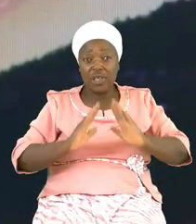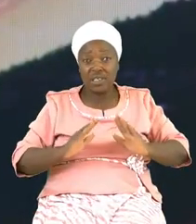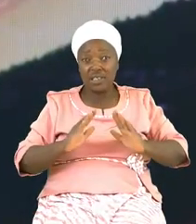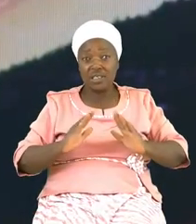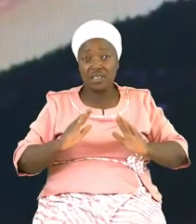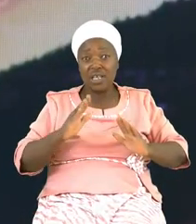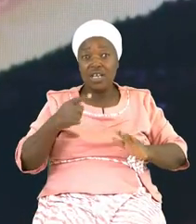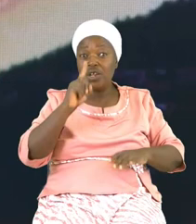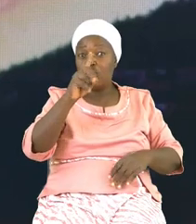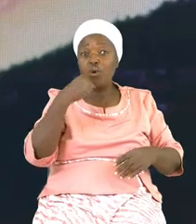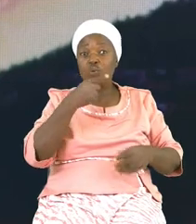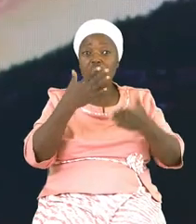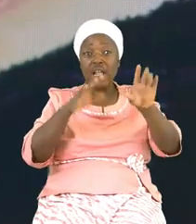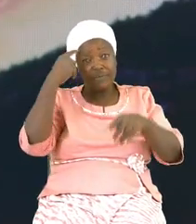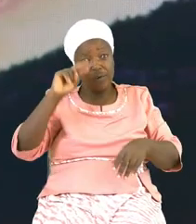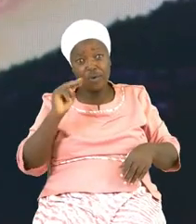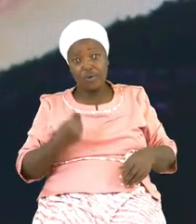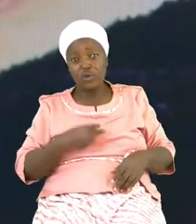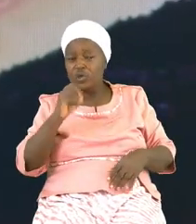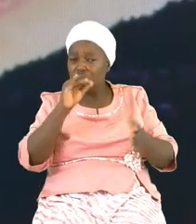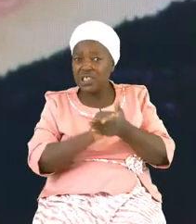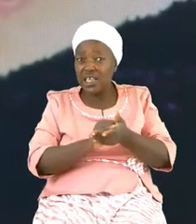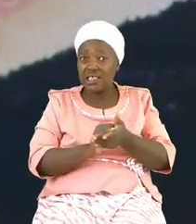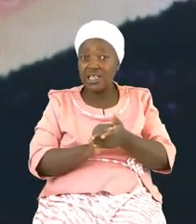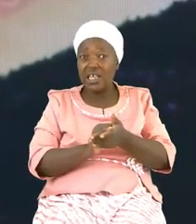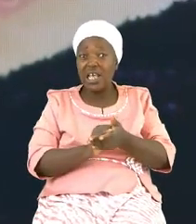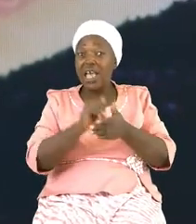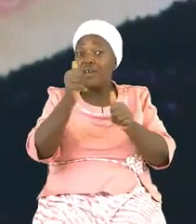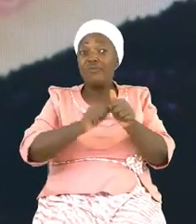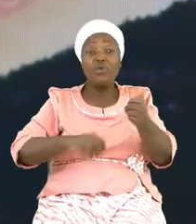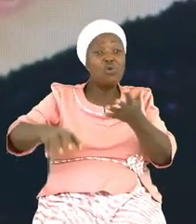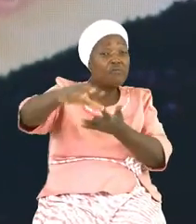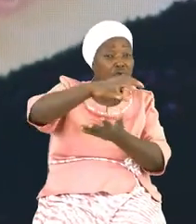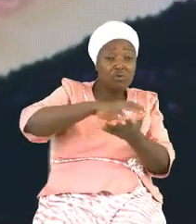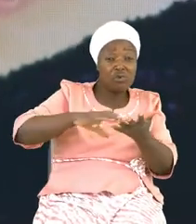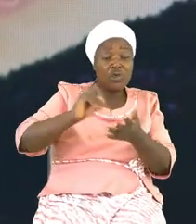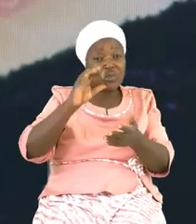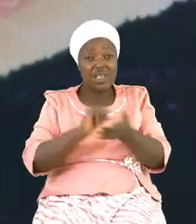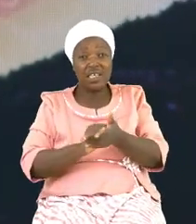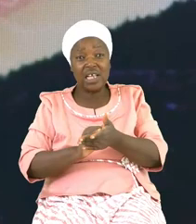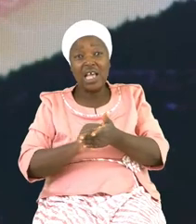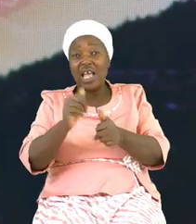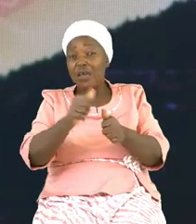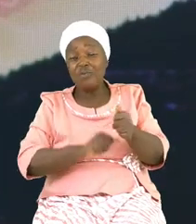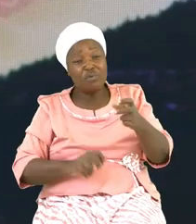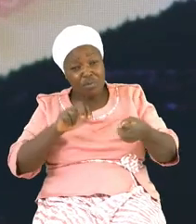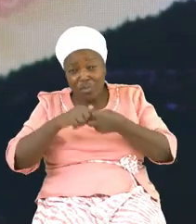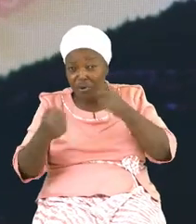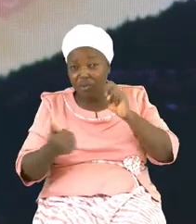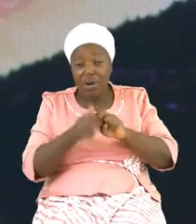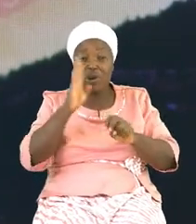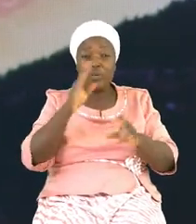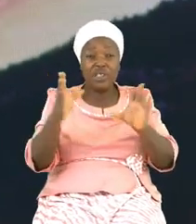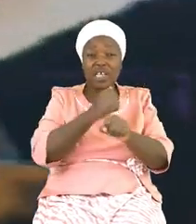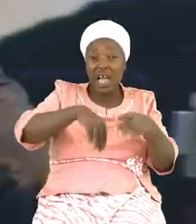who died for us, so that every confusion, so that every commotion will be taken out of